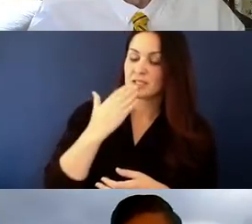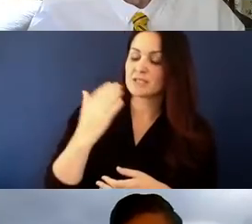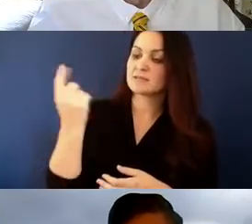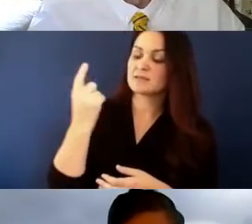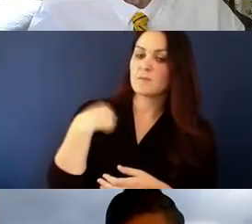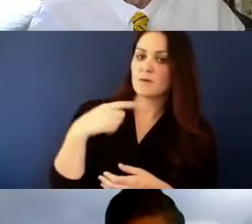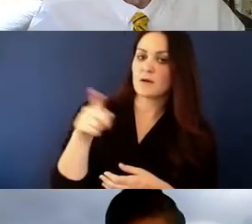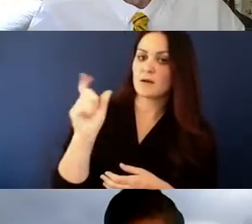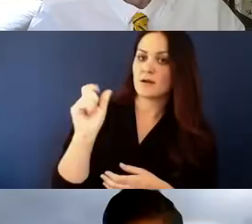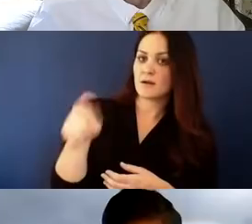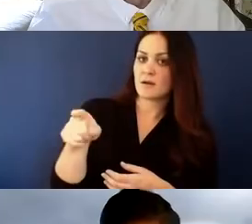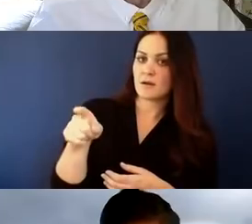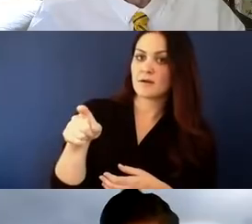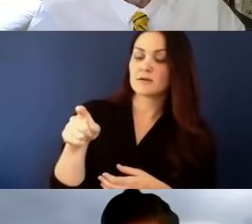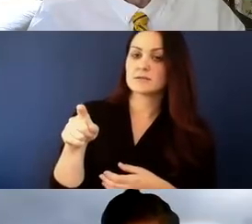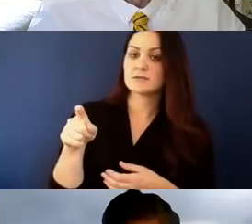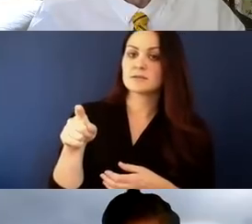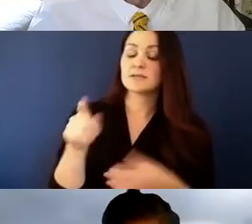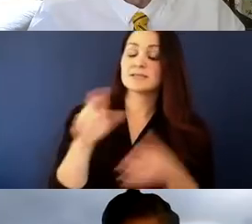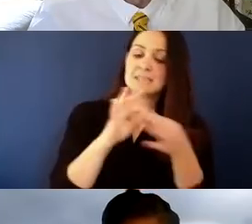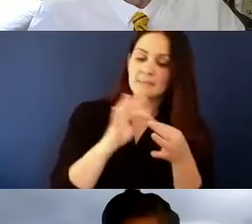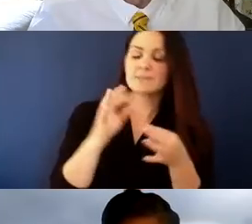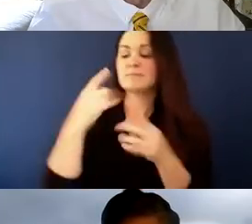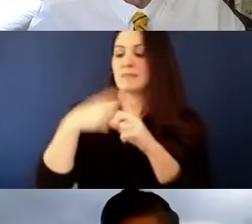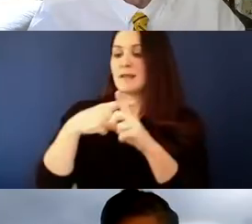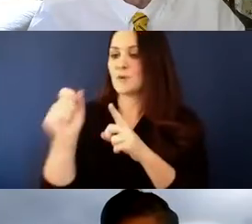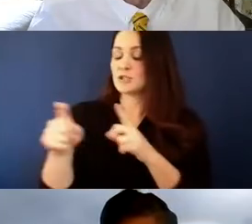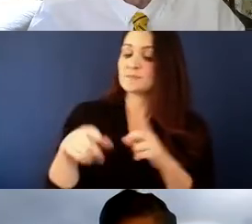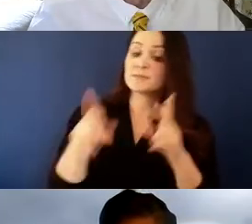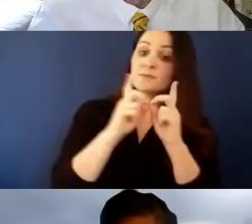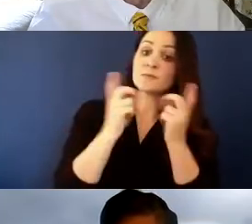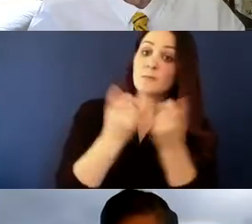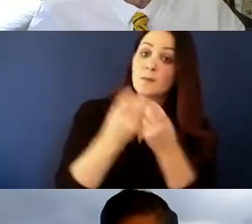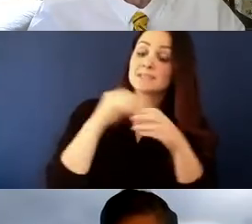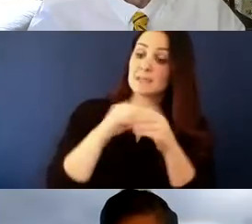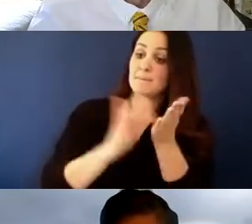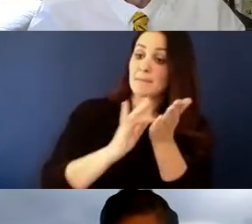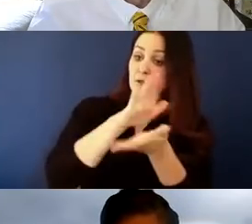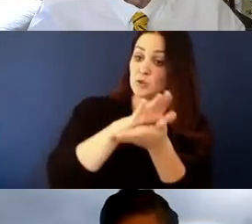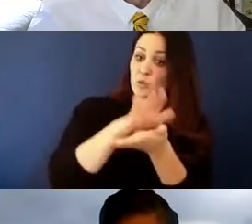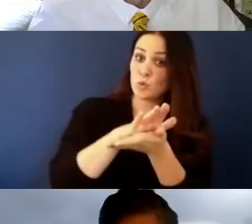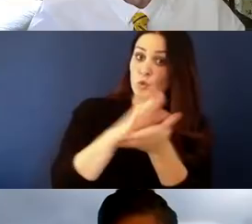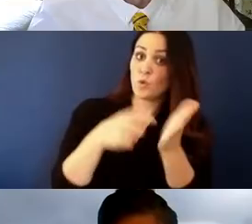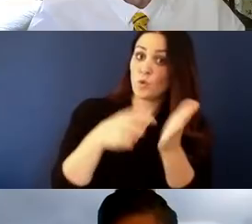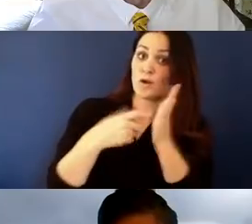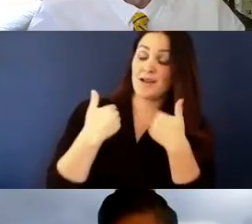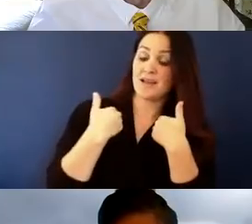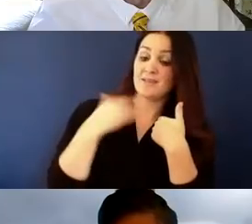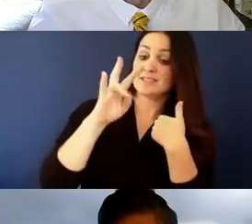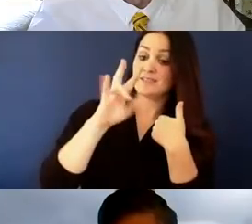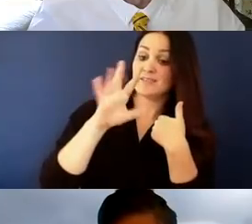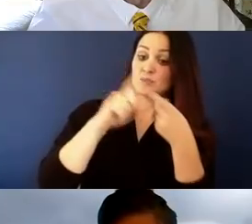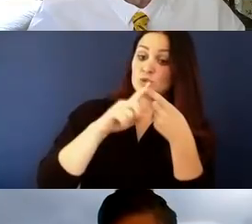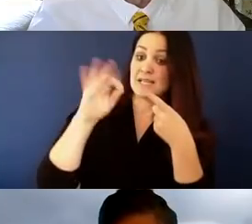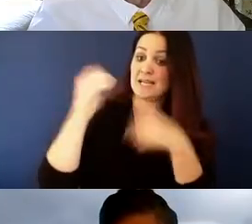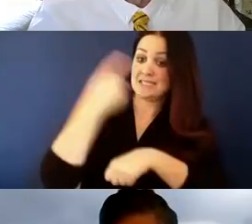asking, or is making the statement and then asking the question, departments in the med school are required to have 75 to 90 days of cash on